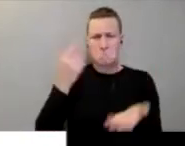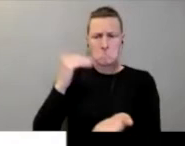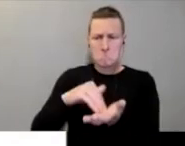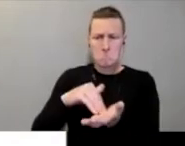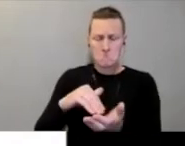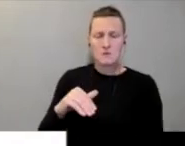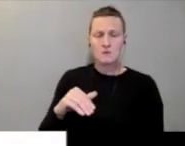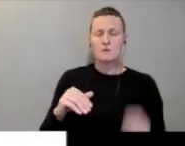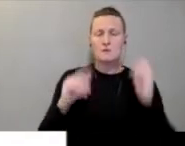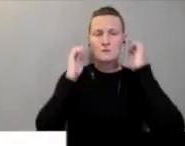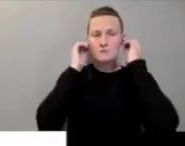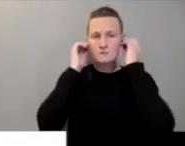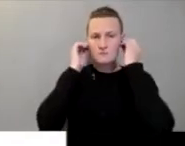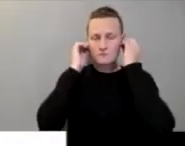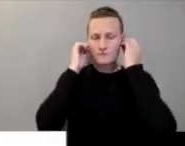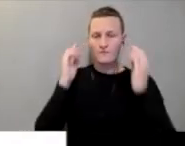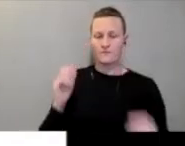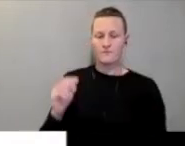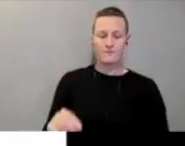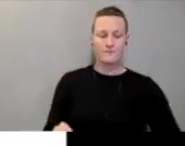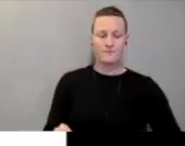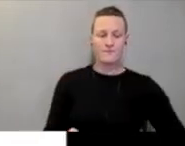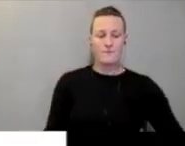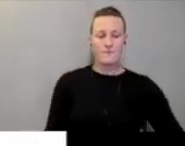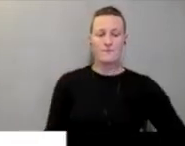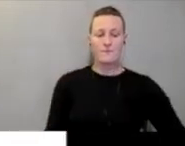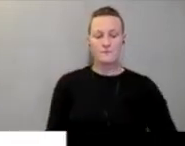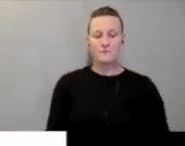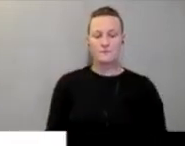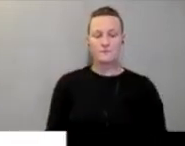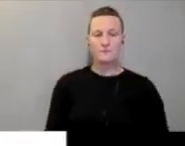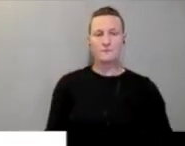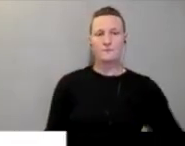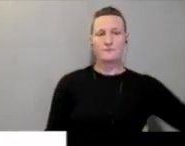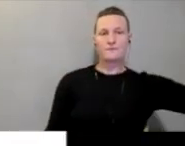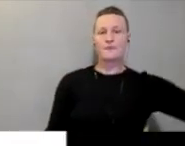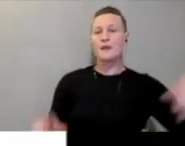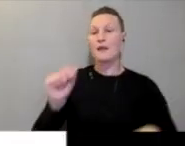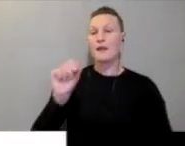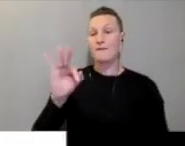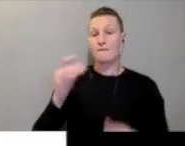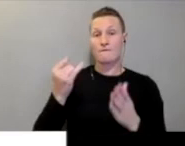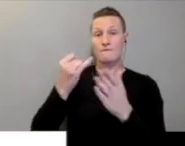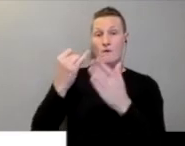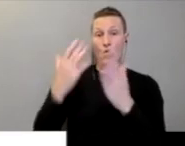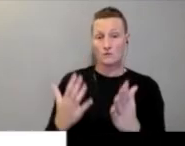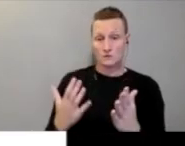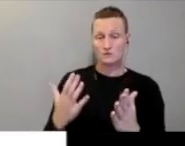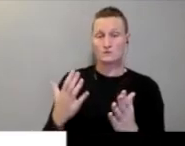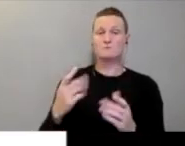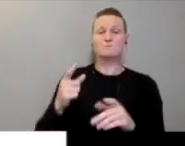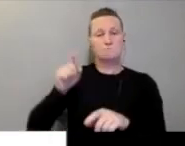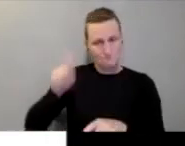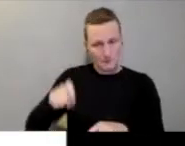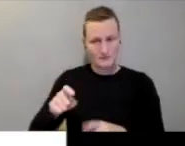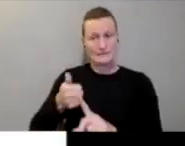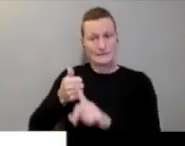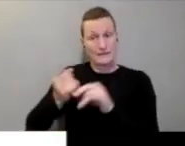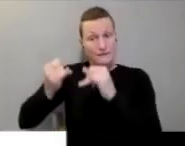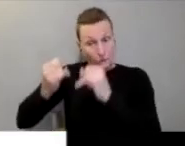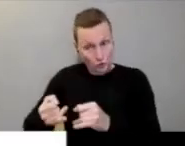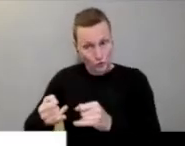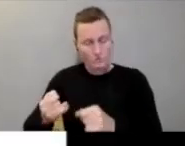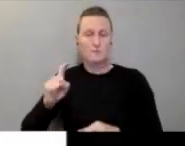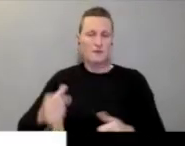yes, either if it's an individual artist, they need to be based in Toronto, otherwise working with an